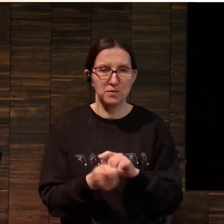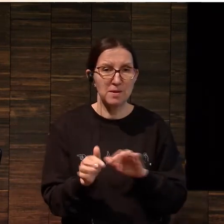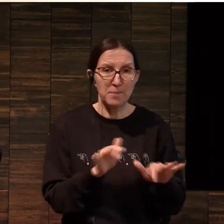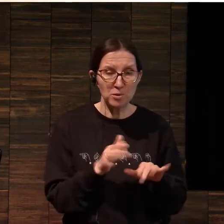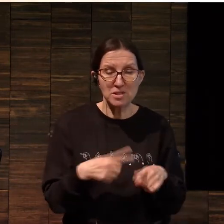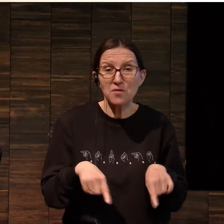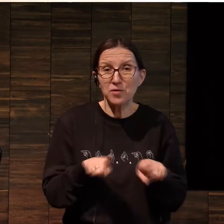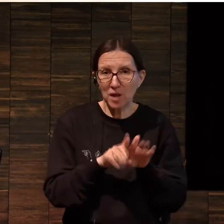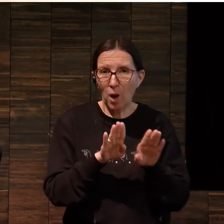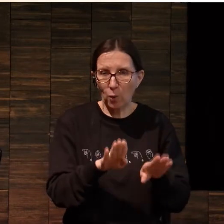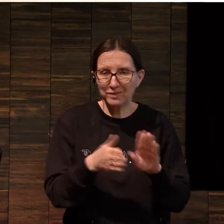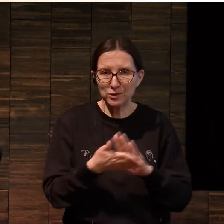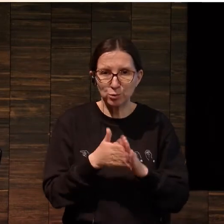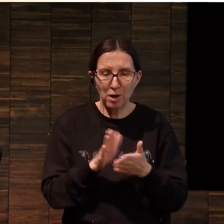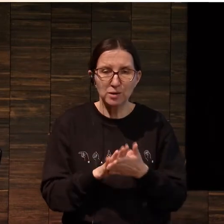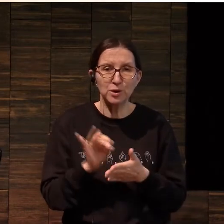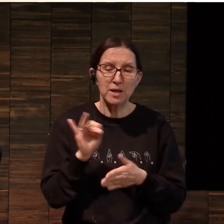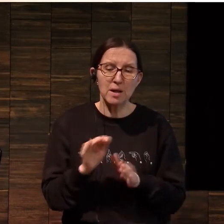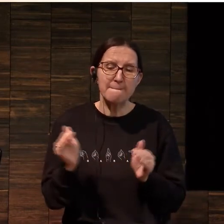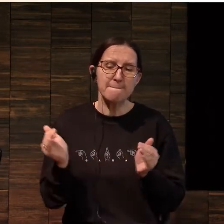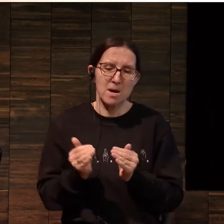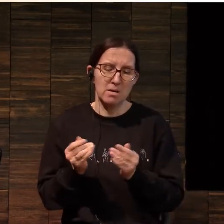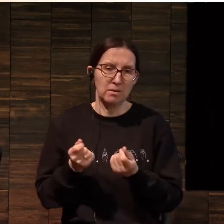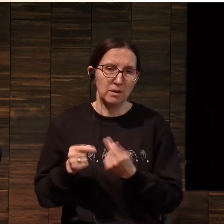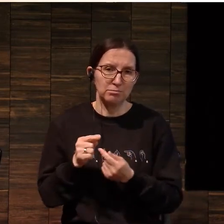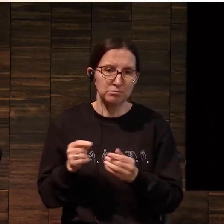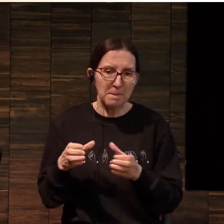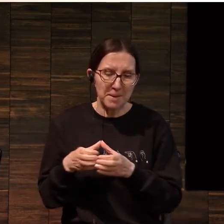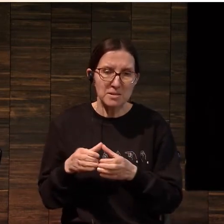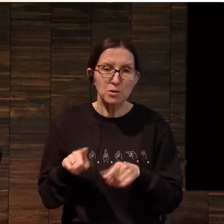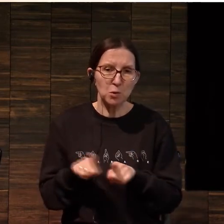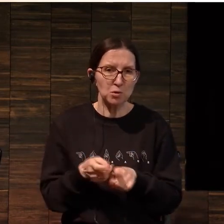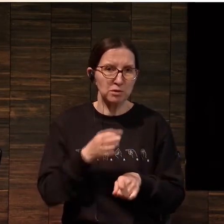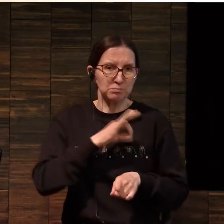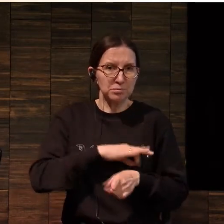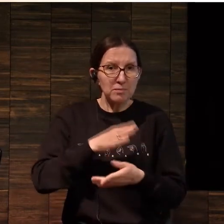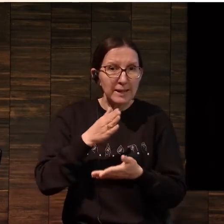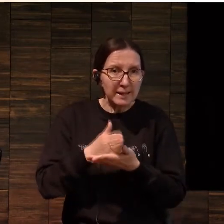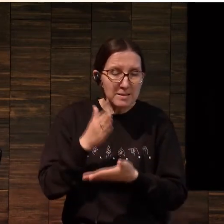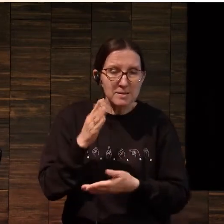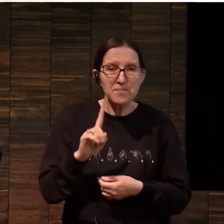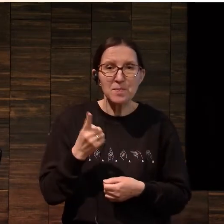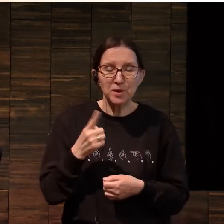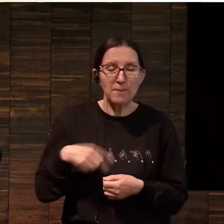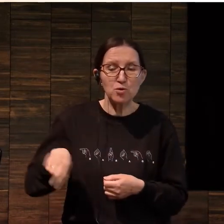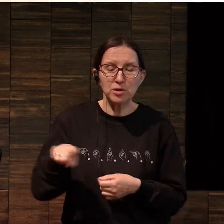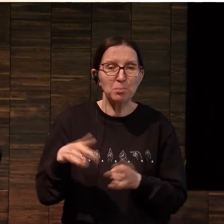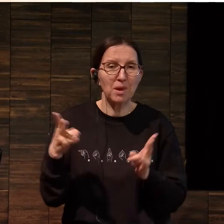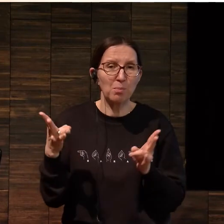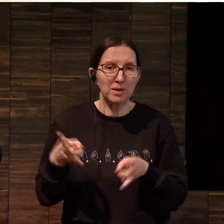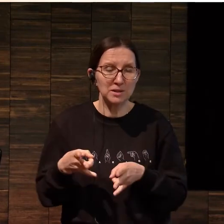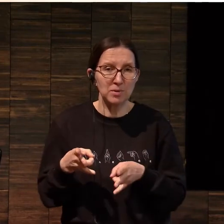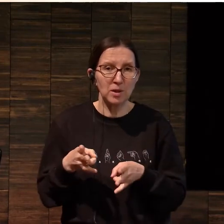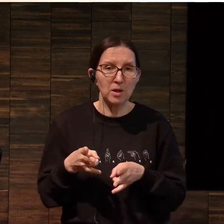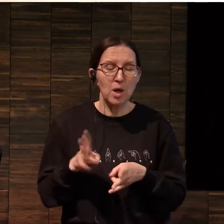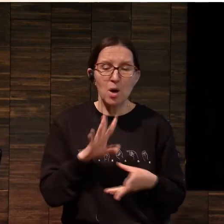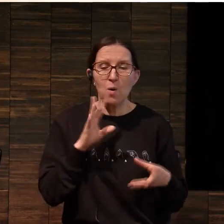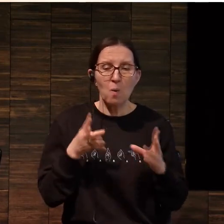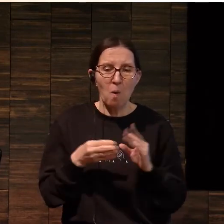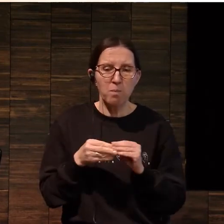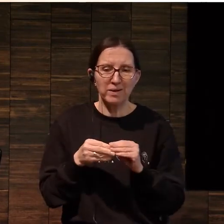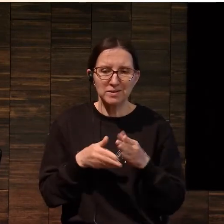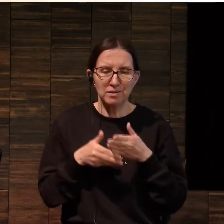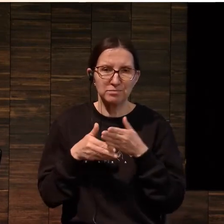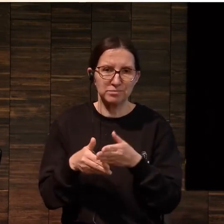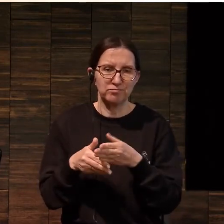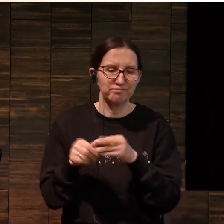because they don't need as complex an accessibility solution as an enterprise does. So a